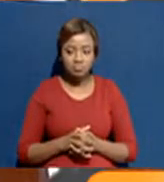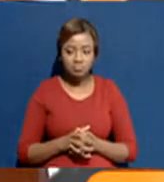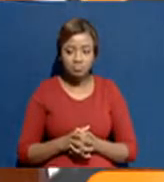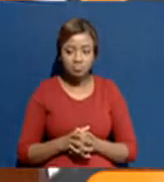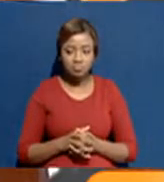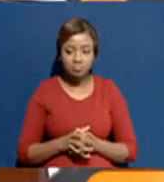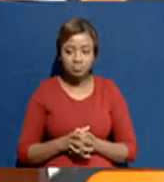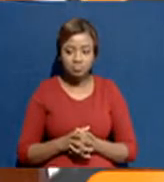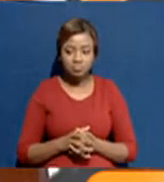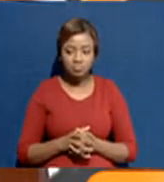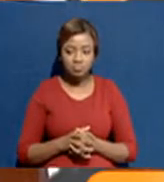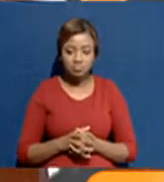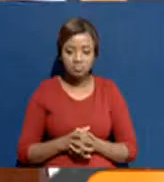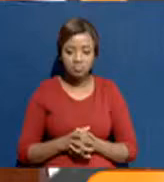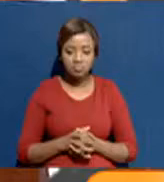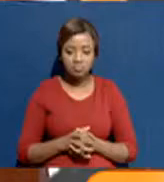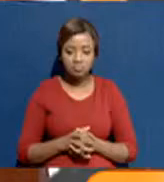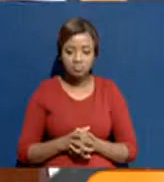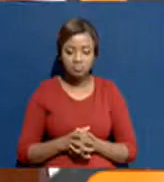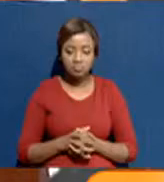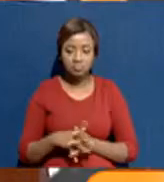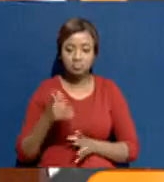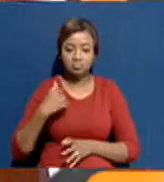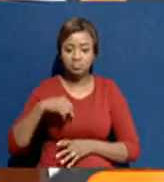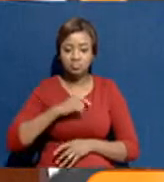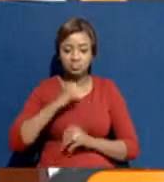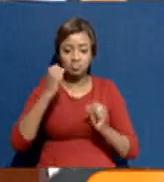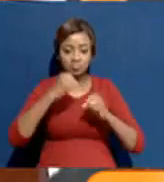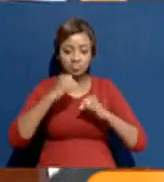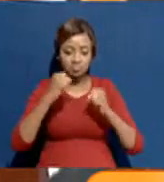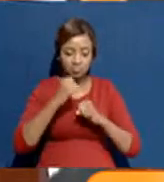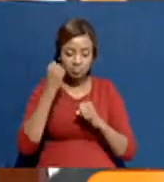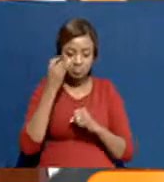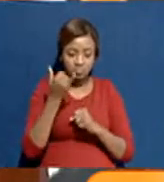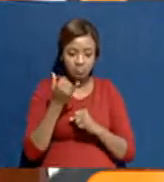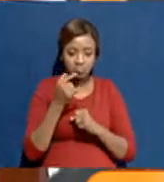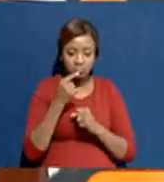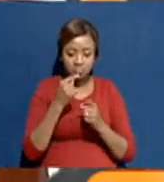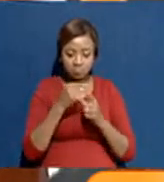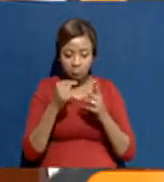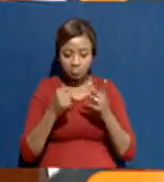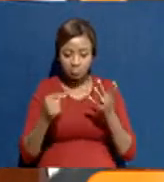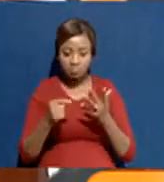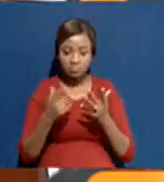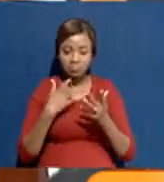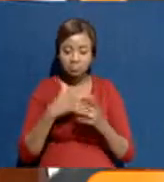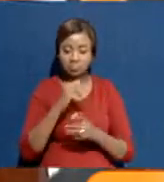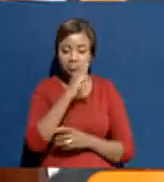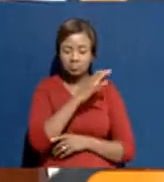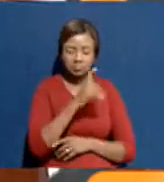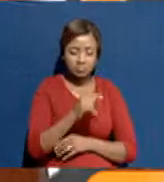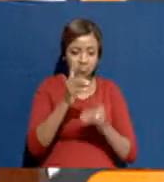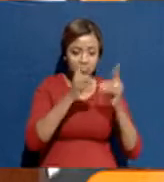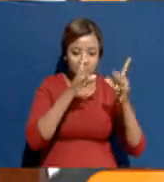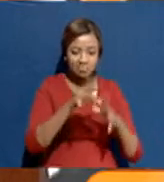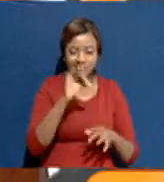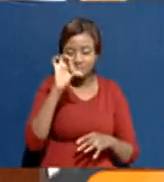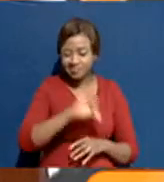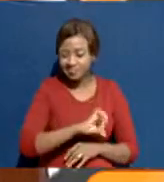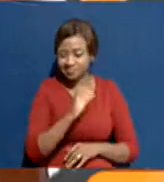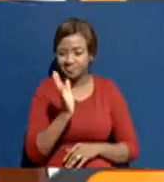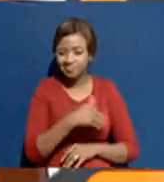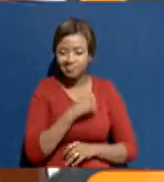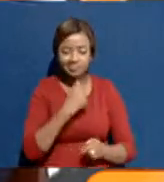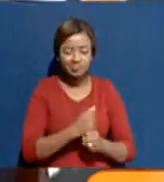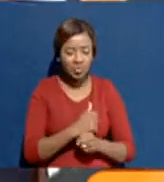well. Yeah. The results, transmission did not work very well. And we had a very useless ICT director called Ogbundi, who did